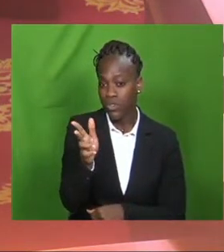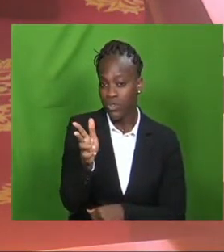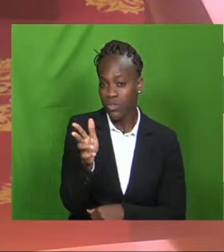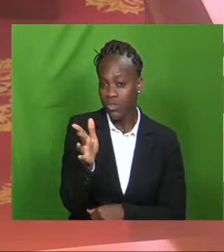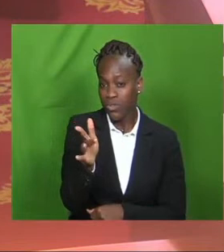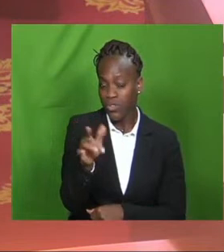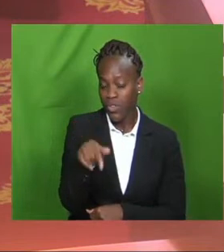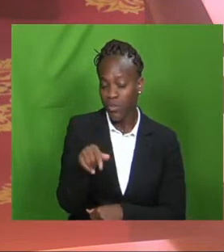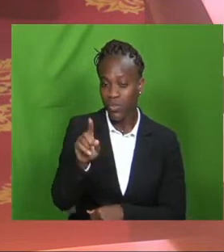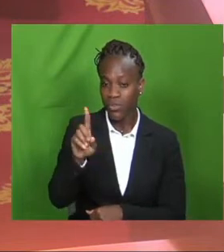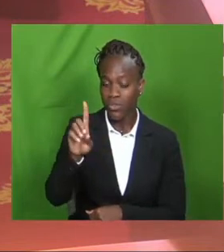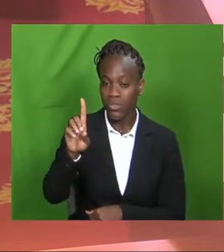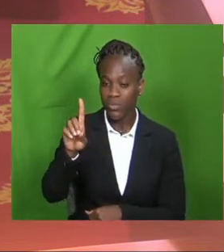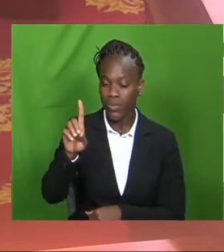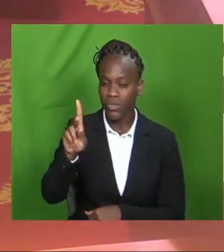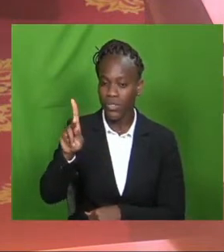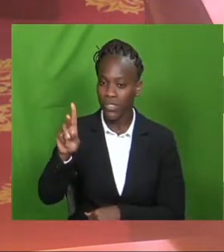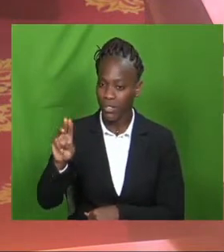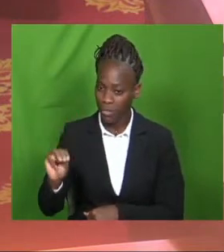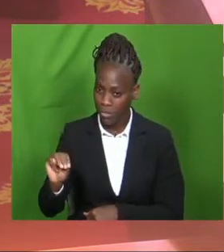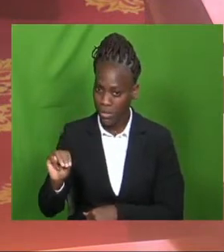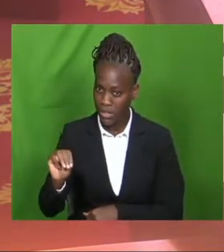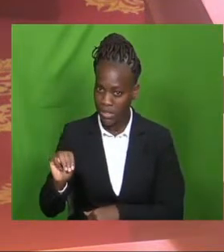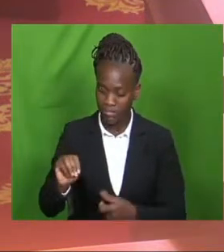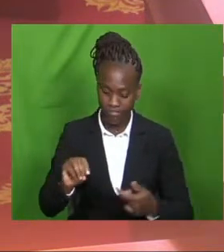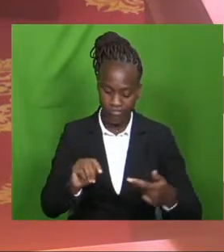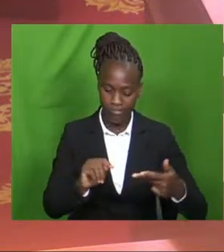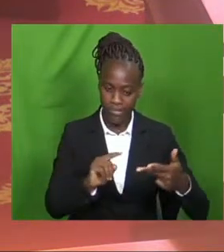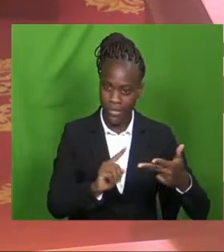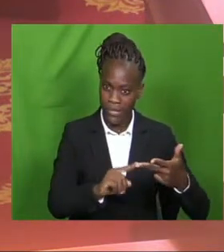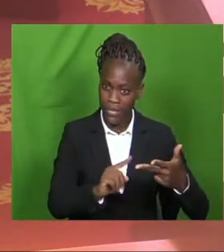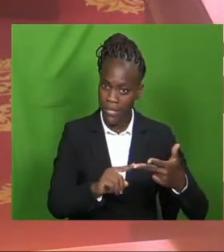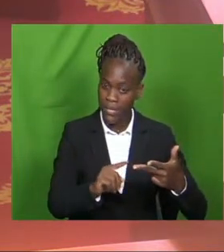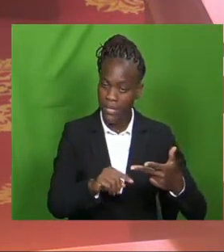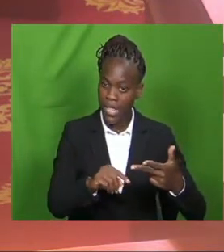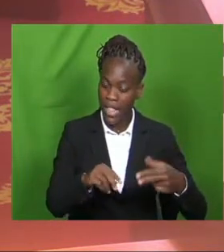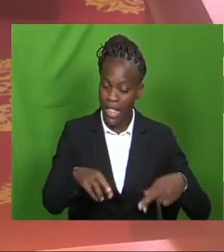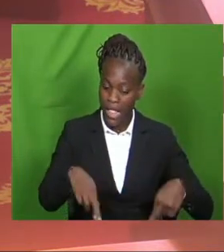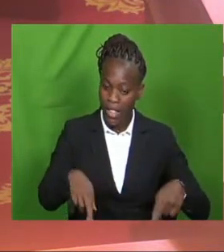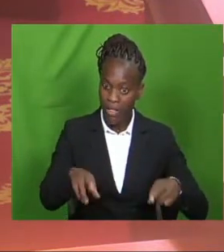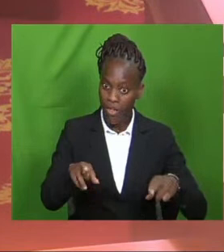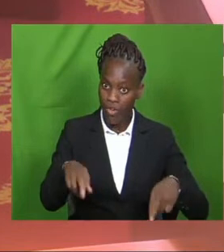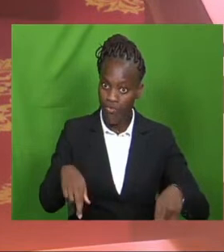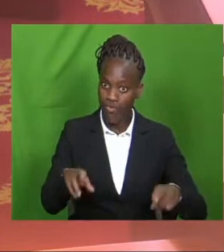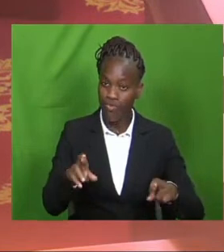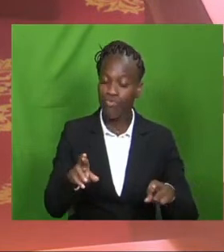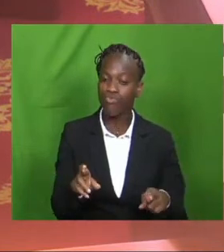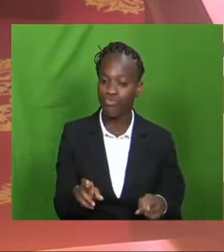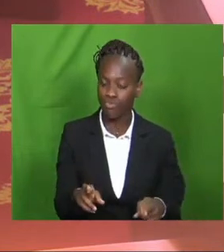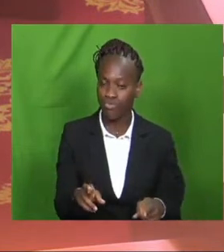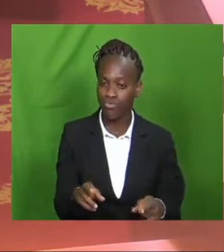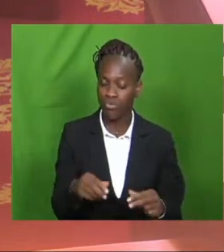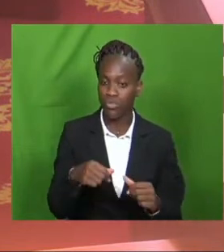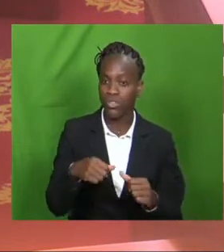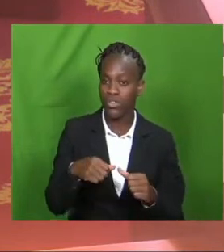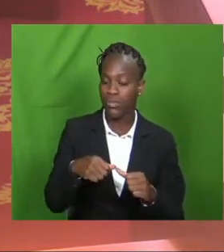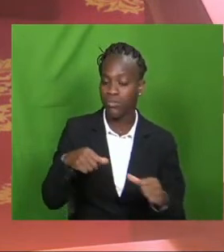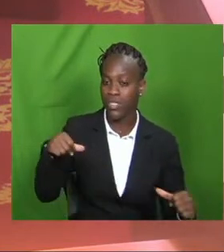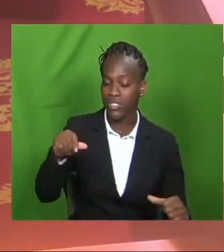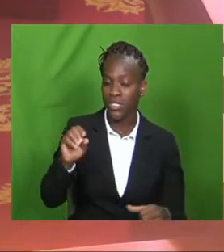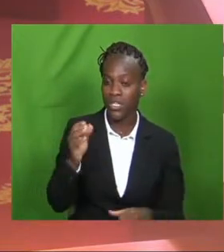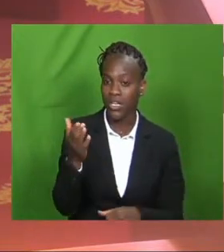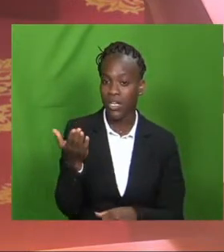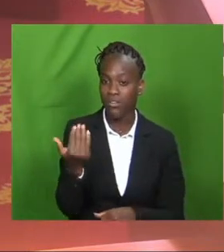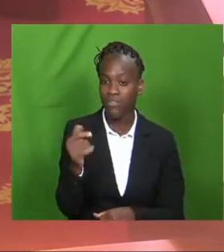25.1 kilometers. Banda Pasuku is of the length